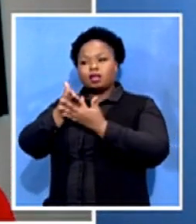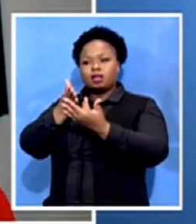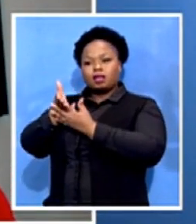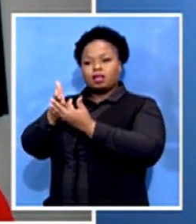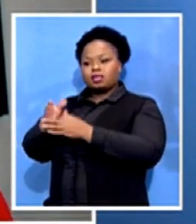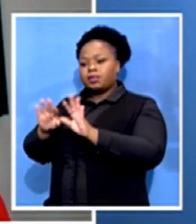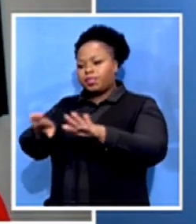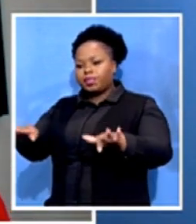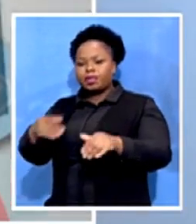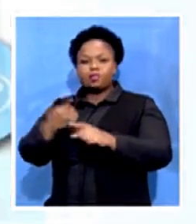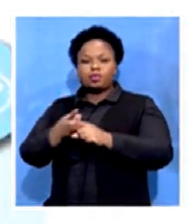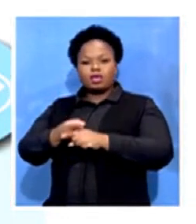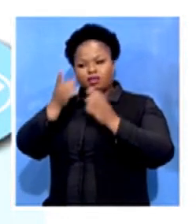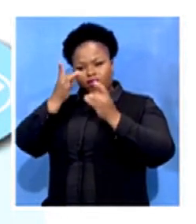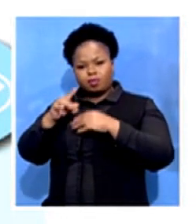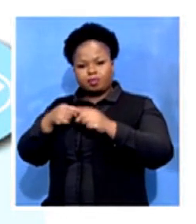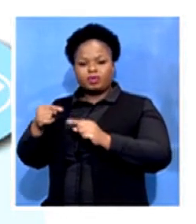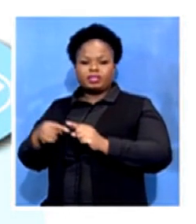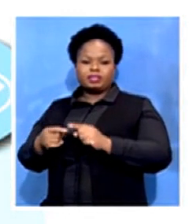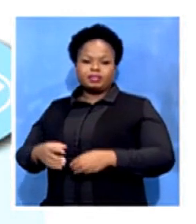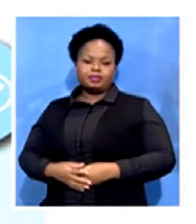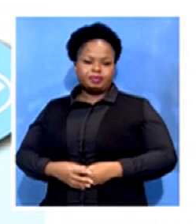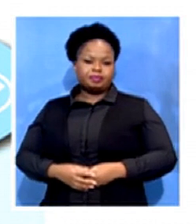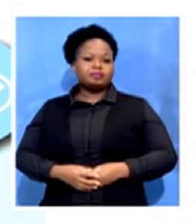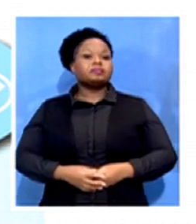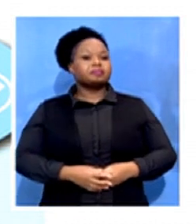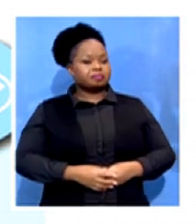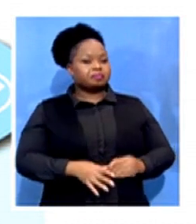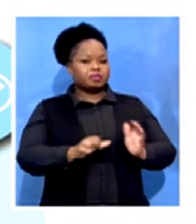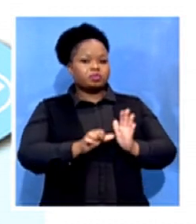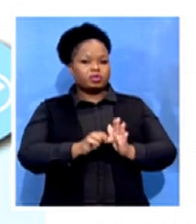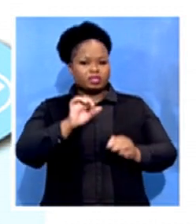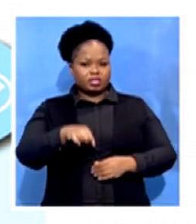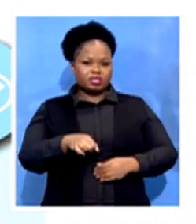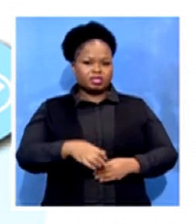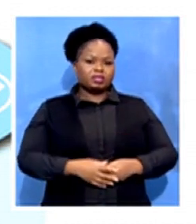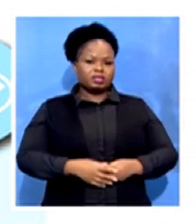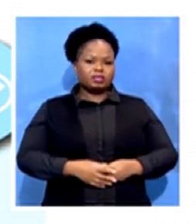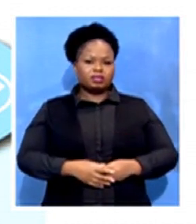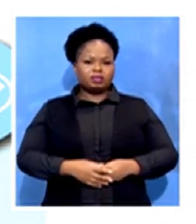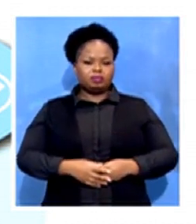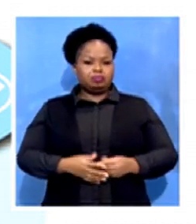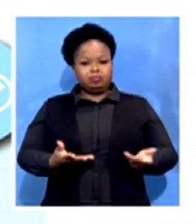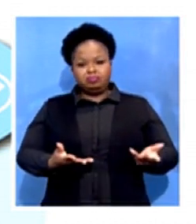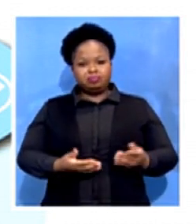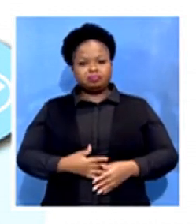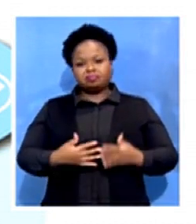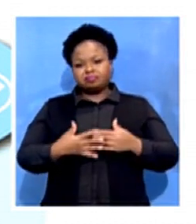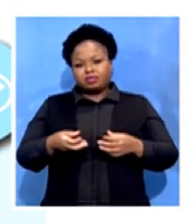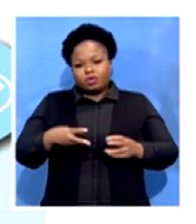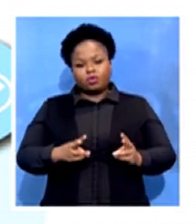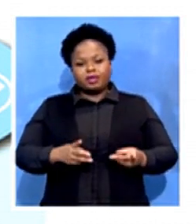Yeah. It is so important, I guess, either, any way that we can help in terms of furthering